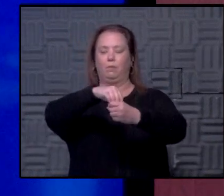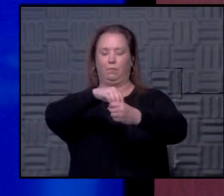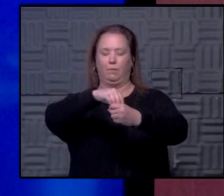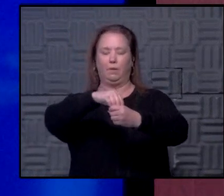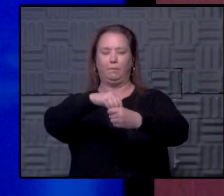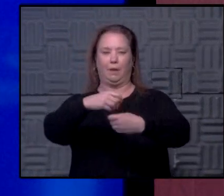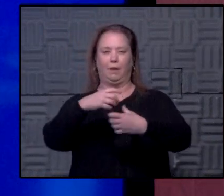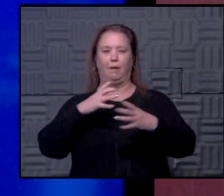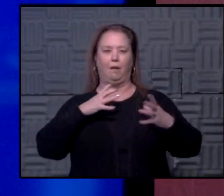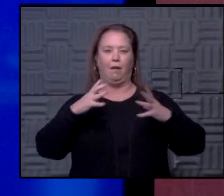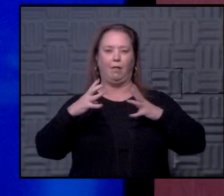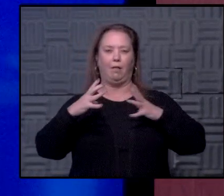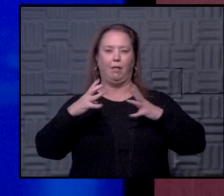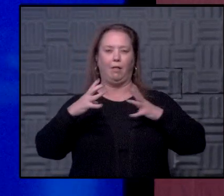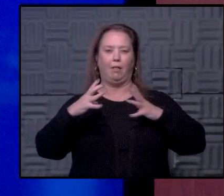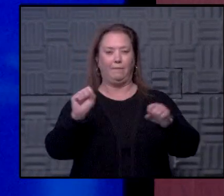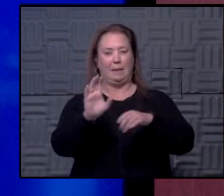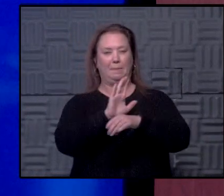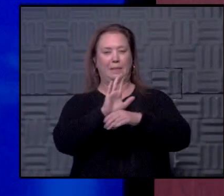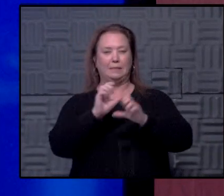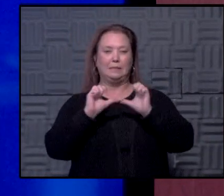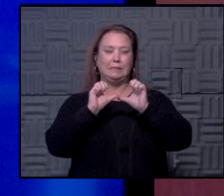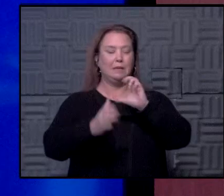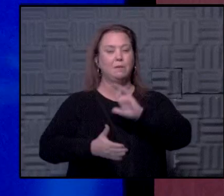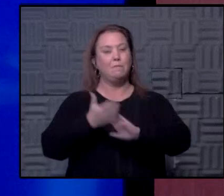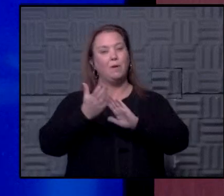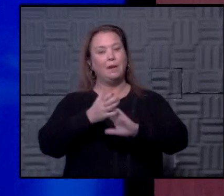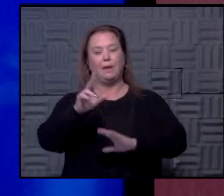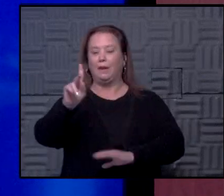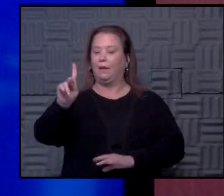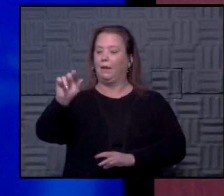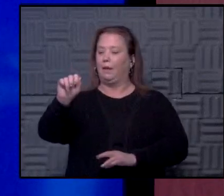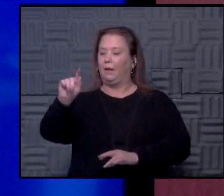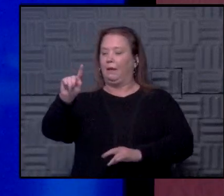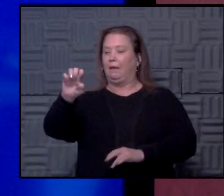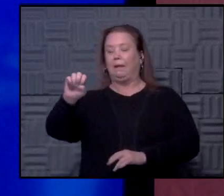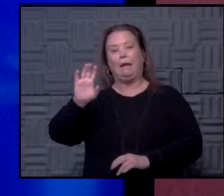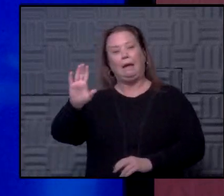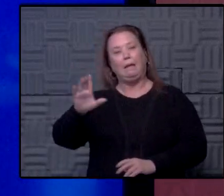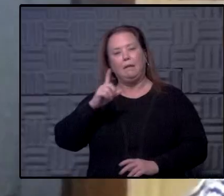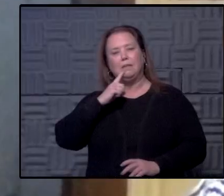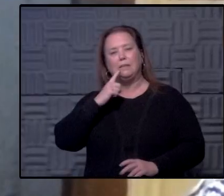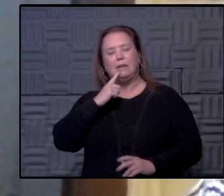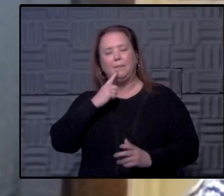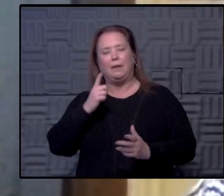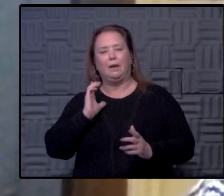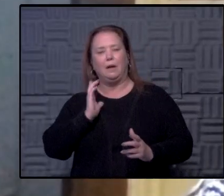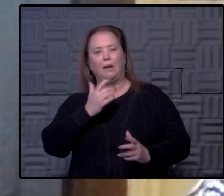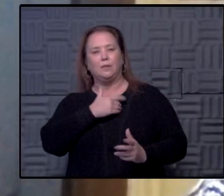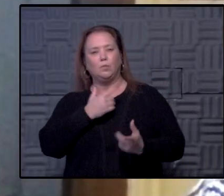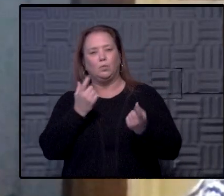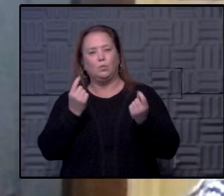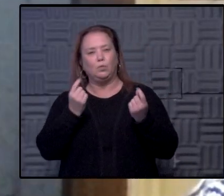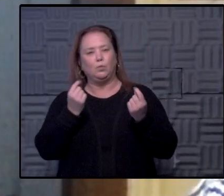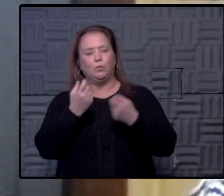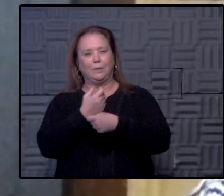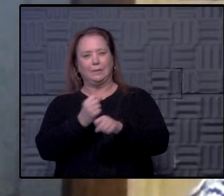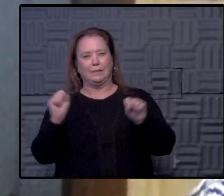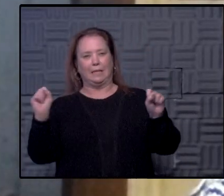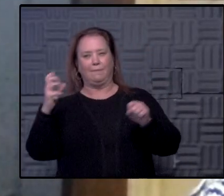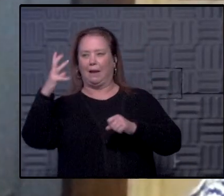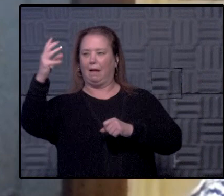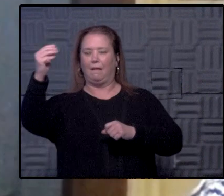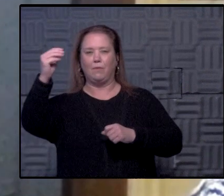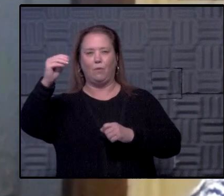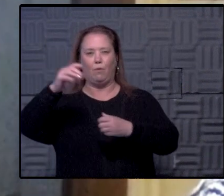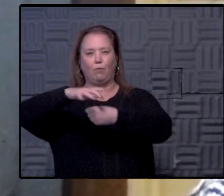safer and keep businesses in business. Katie, let's start with you. Tell us about what you're doing to help keep people safe and at the outdoor